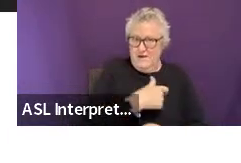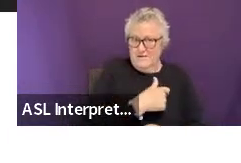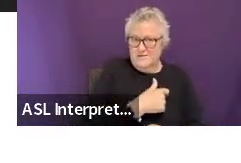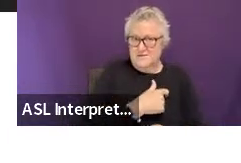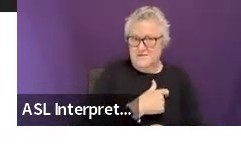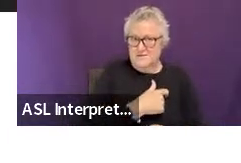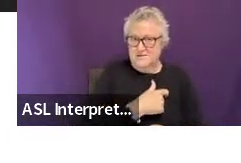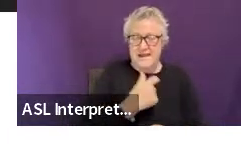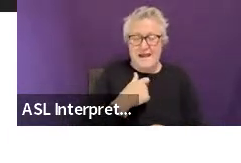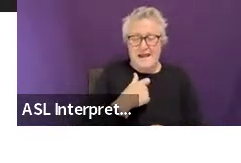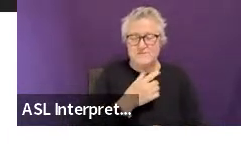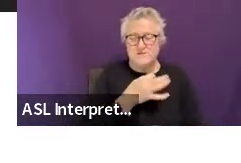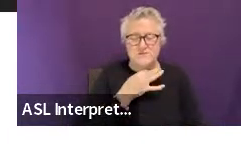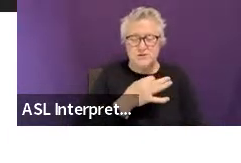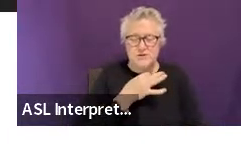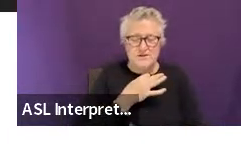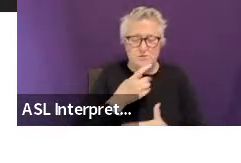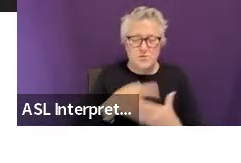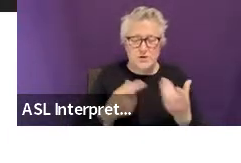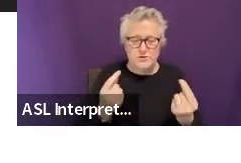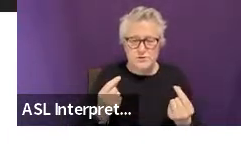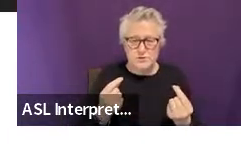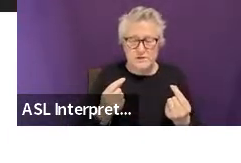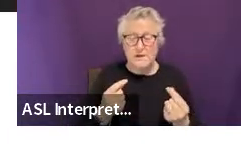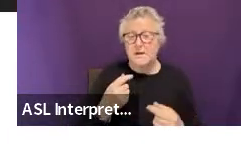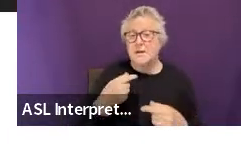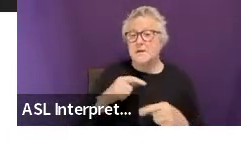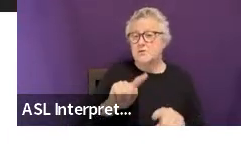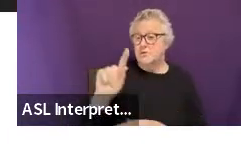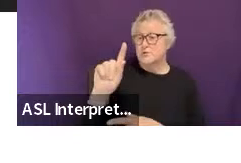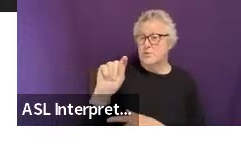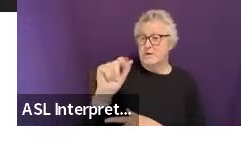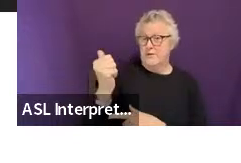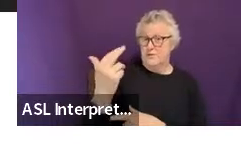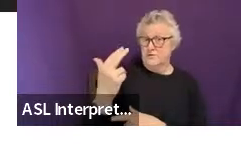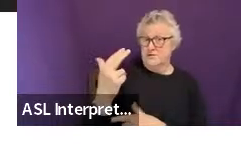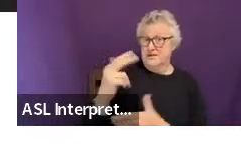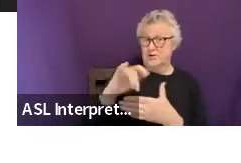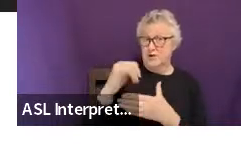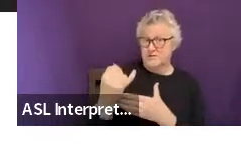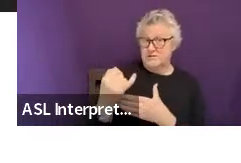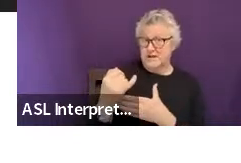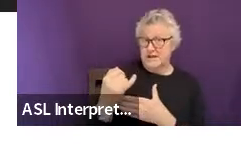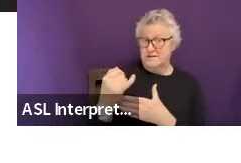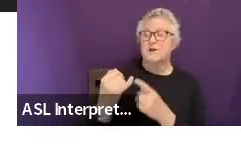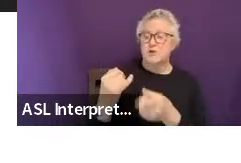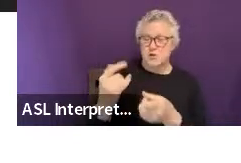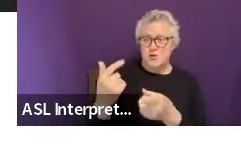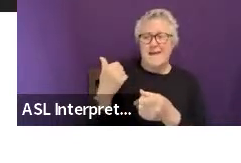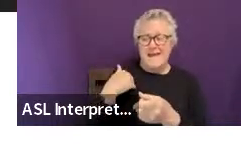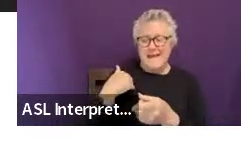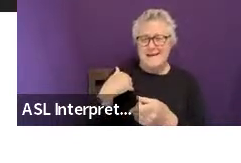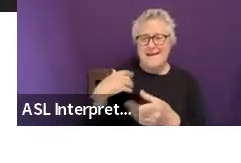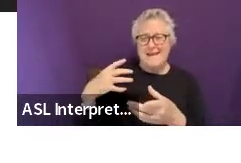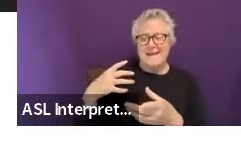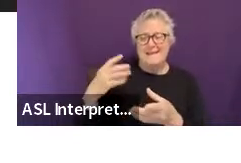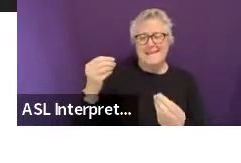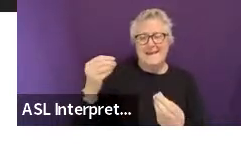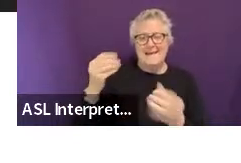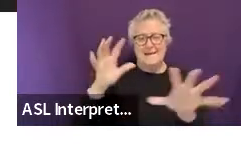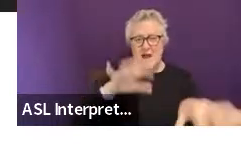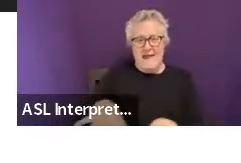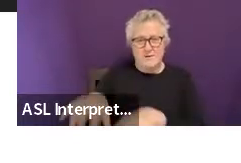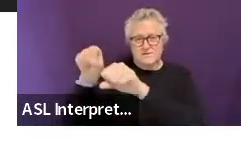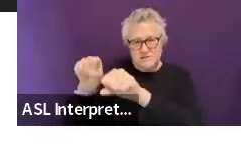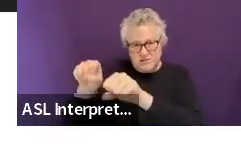previous 2013 project, you had a real estate acquisition plan. How does that fold into what we're doing based upon the auxiliary